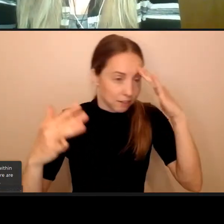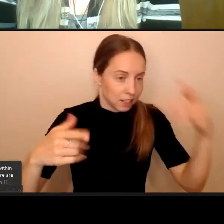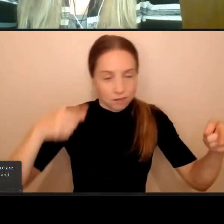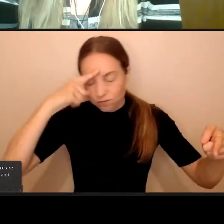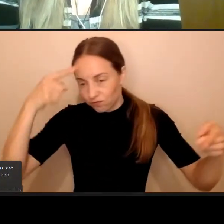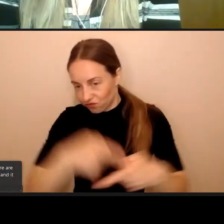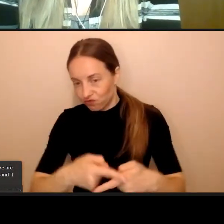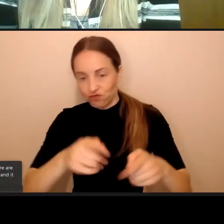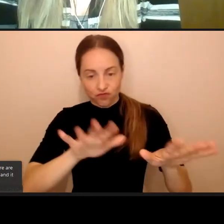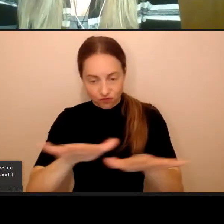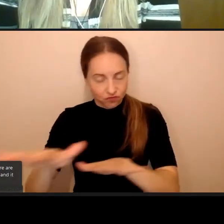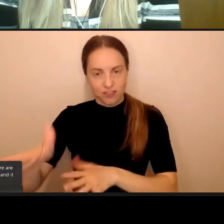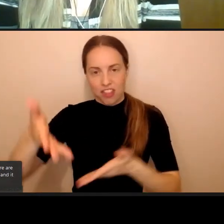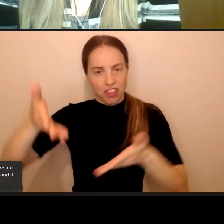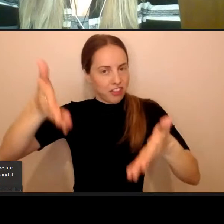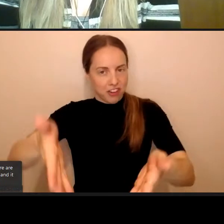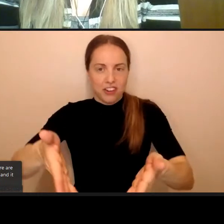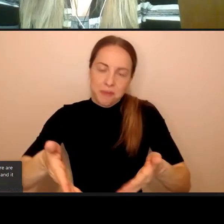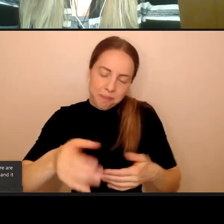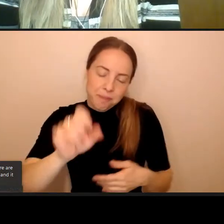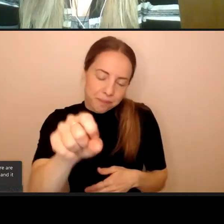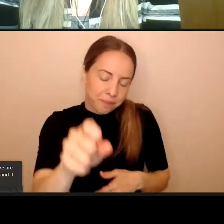all exists. And we all